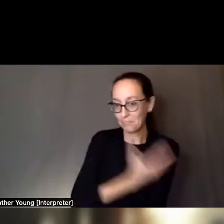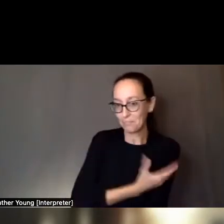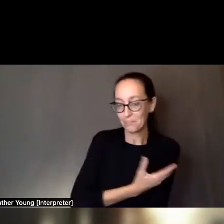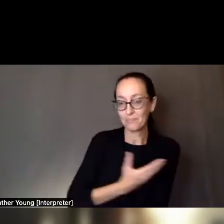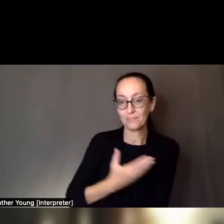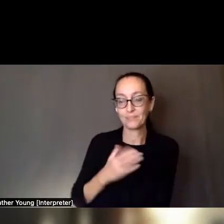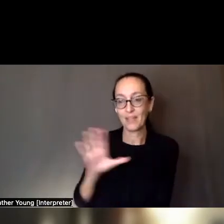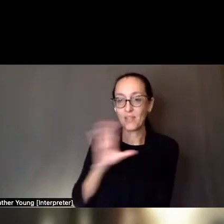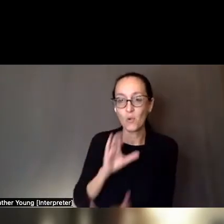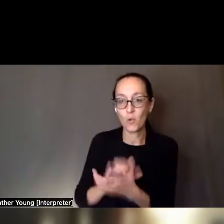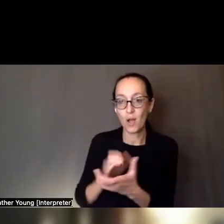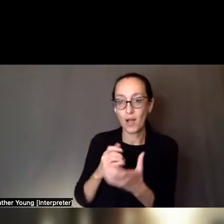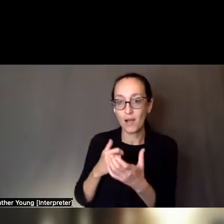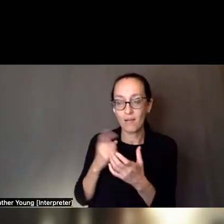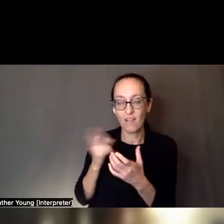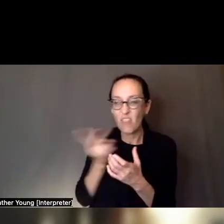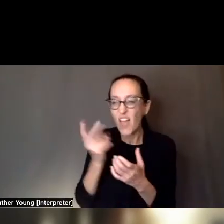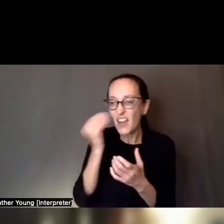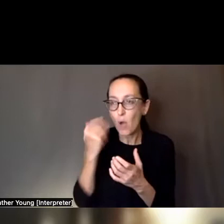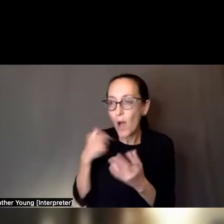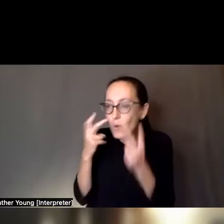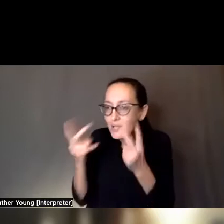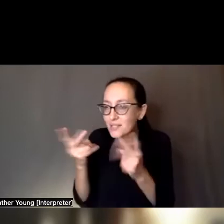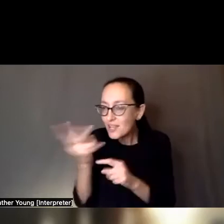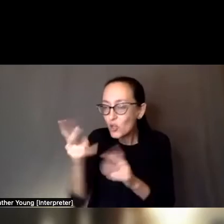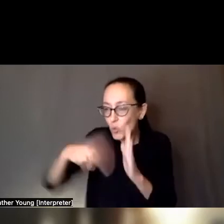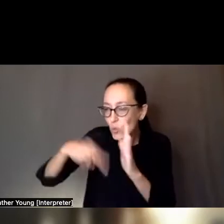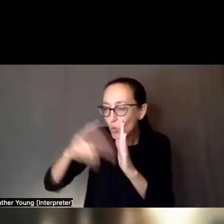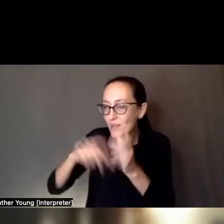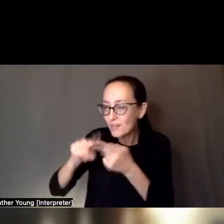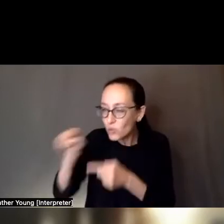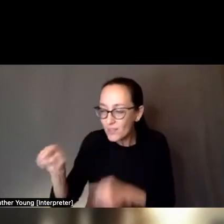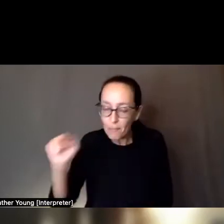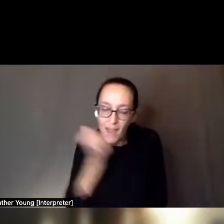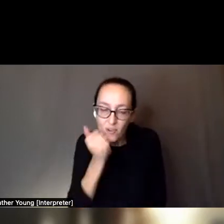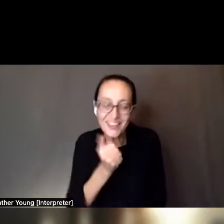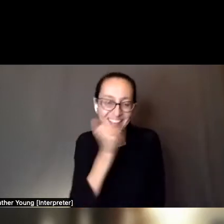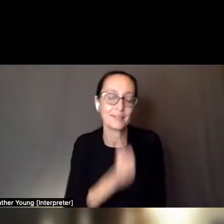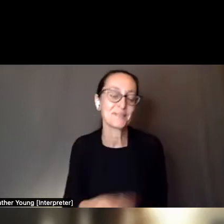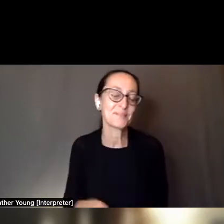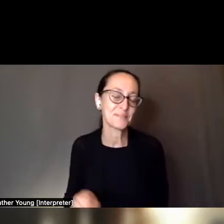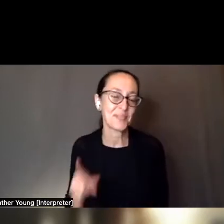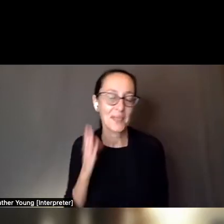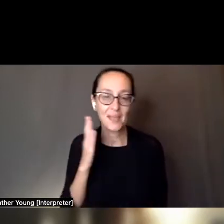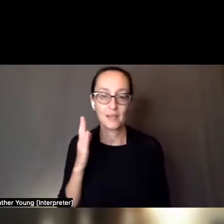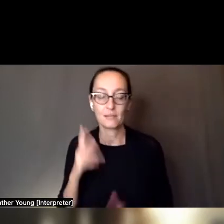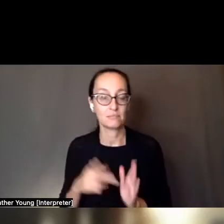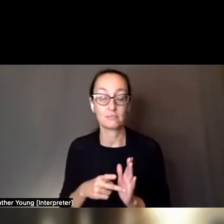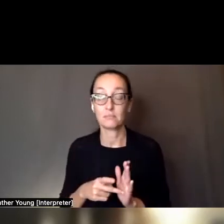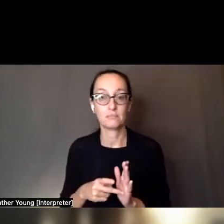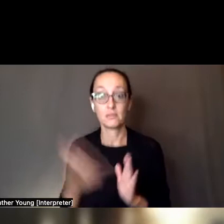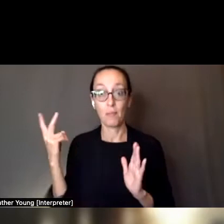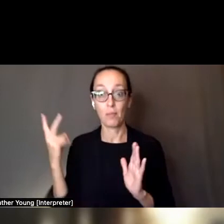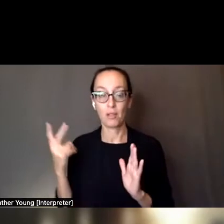to see them reading to that child every single day. And of course, that's doubly important,